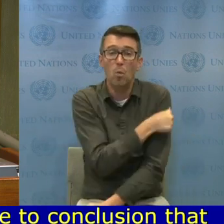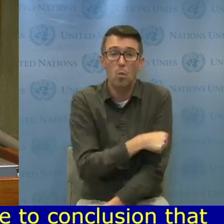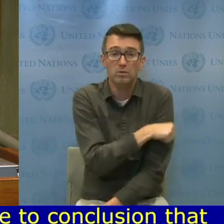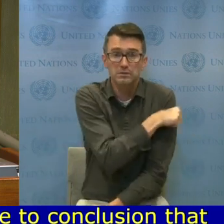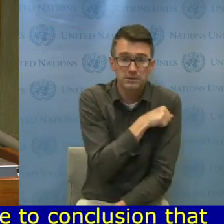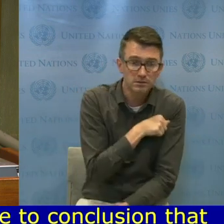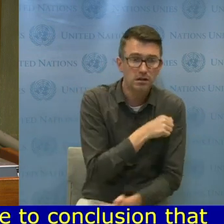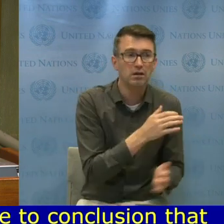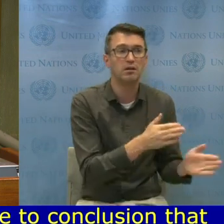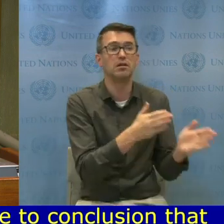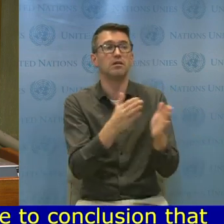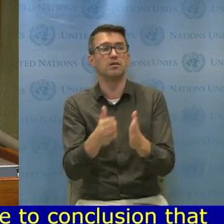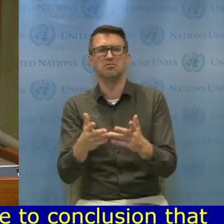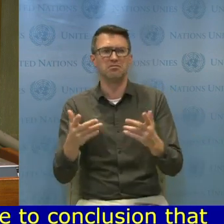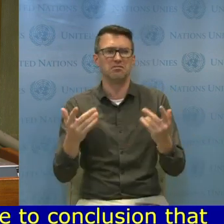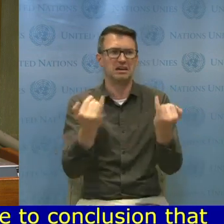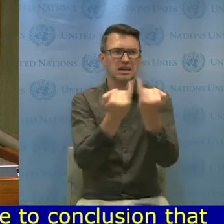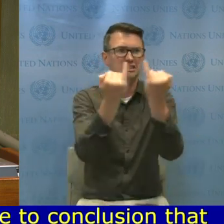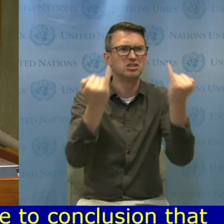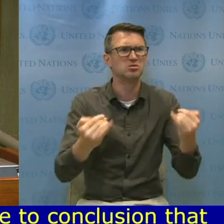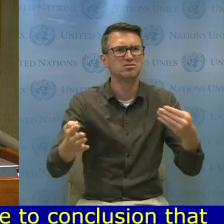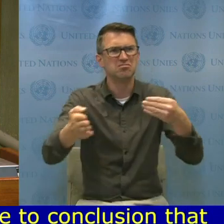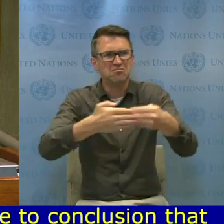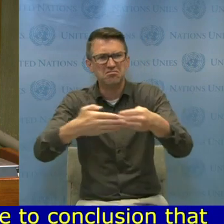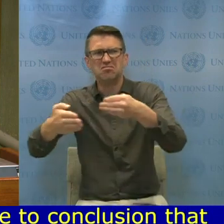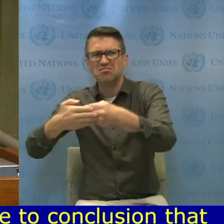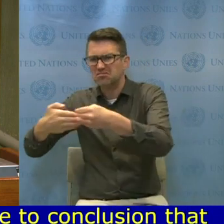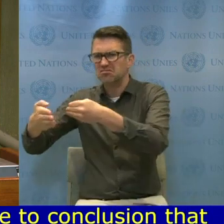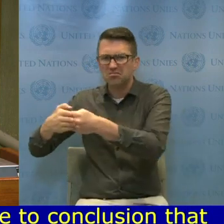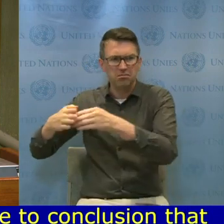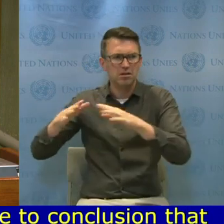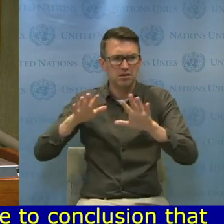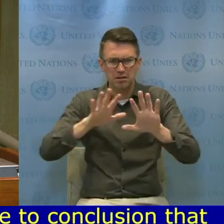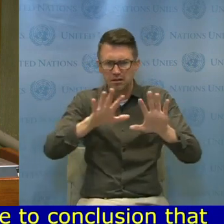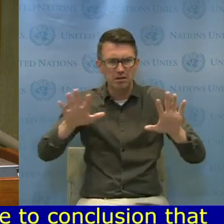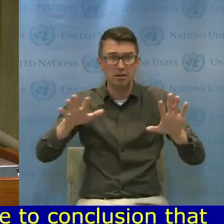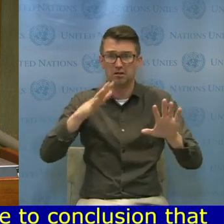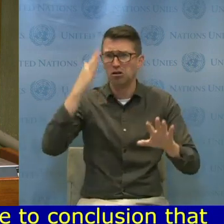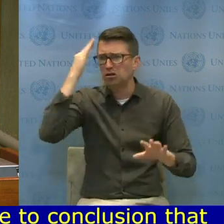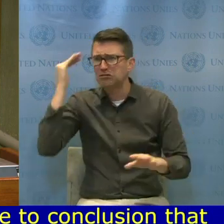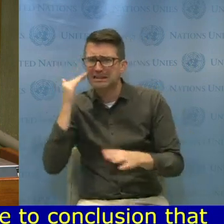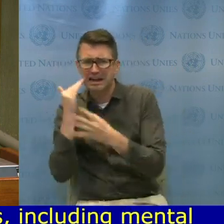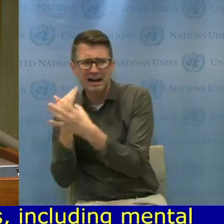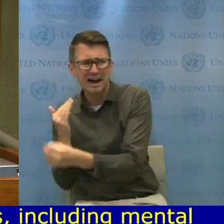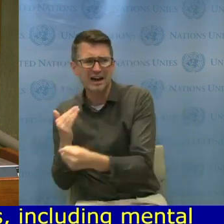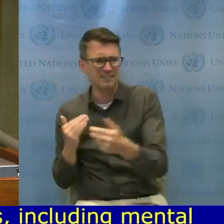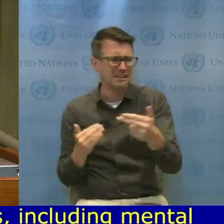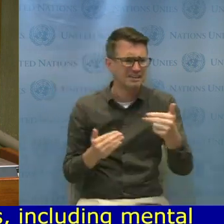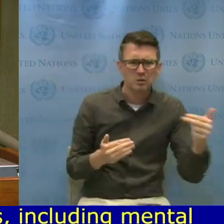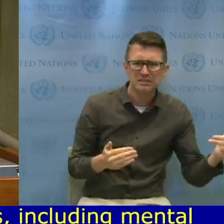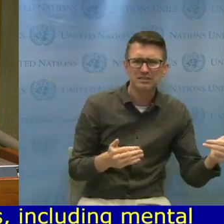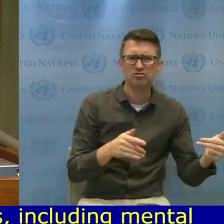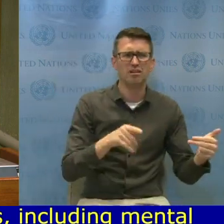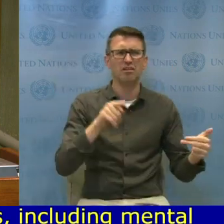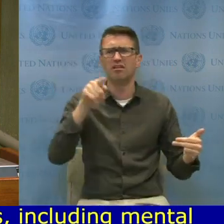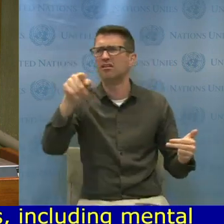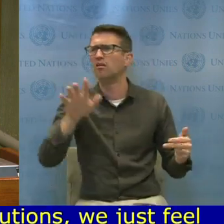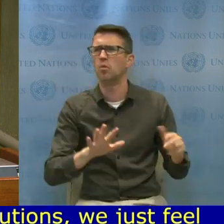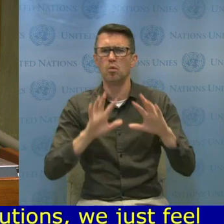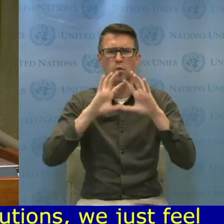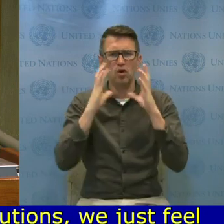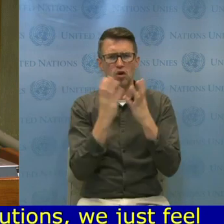which is still everywhere, including in Japan, in Korea, Indonesia, in other places, must be closed